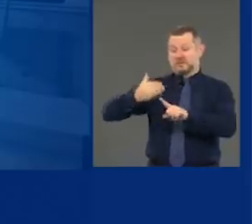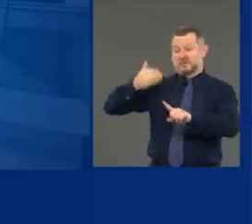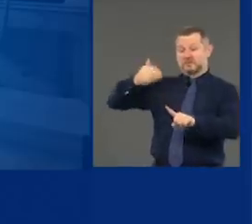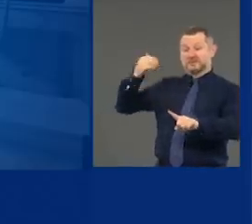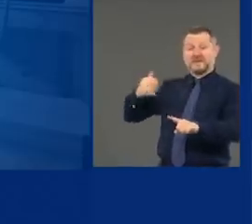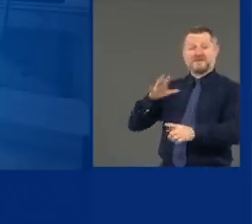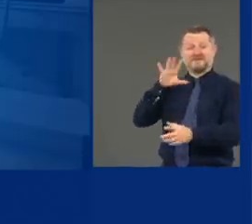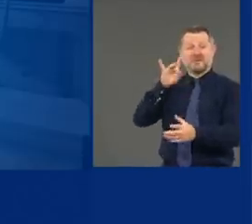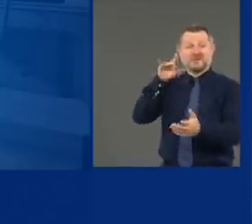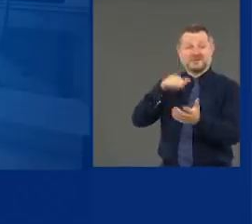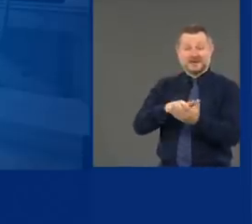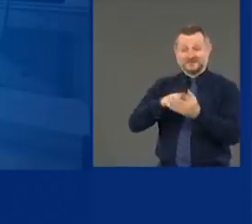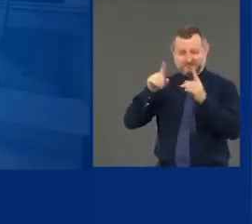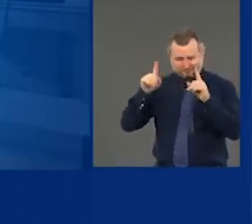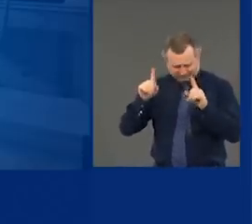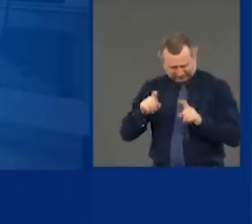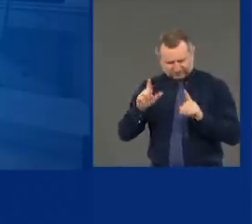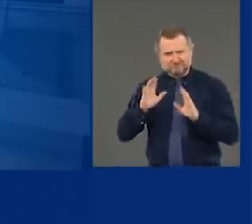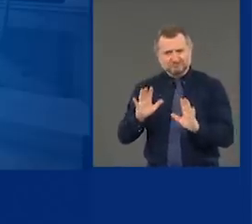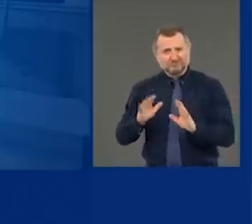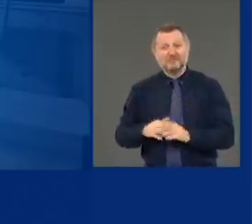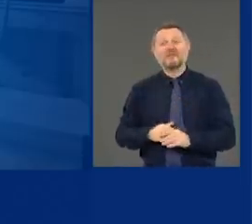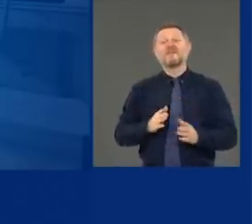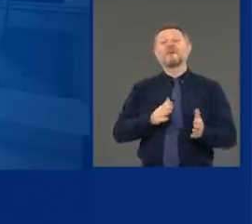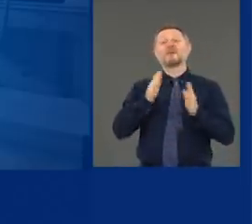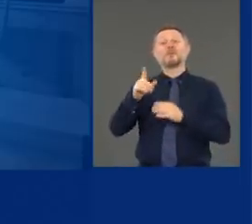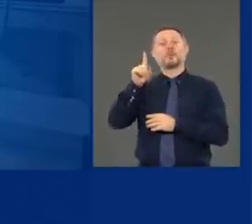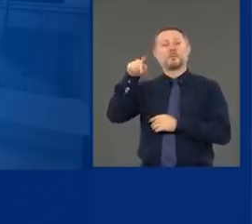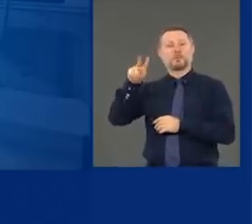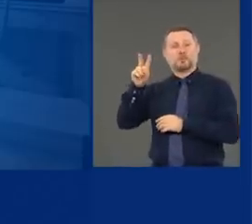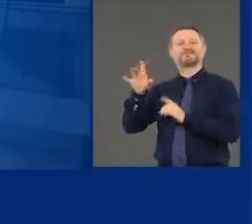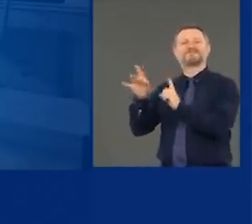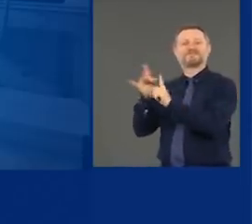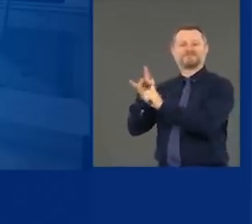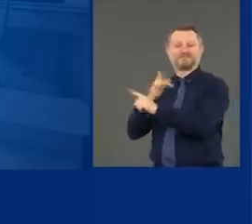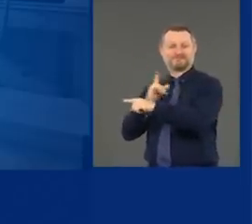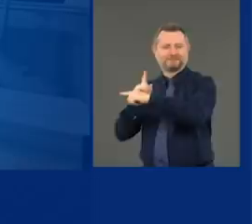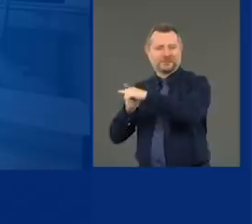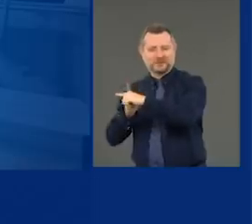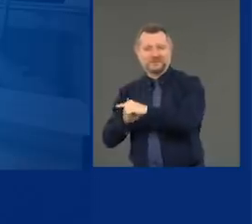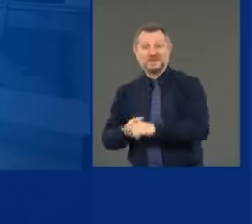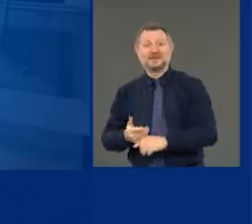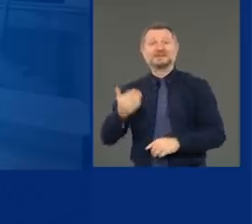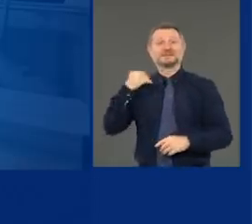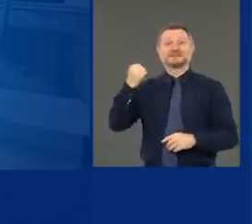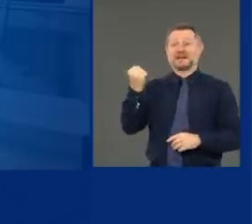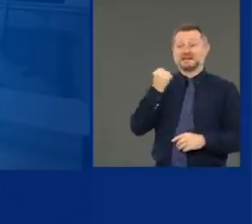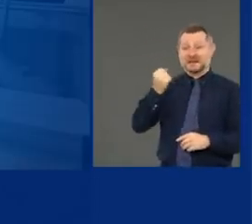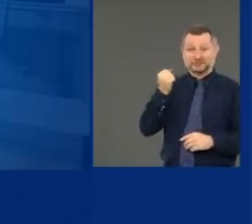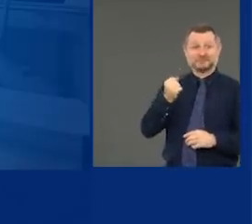tests we did on Sunday, 1.2% statewide. Saturday, 60,000 tests, 1.3.